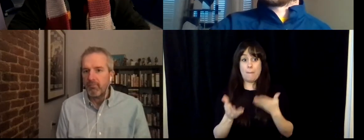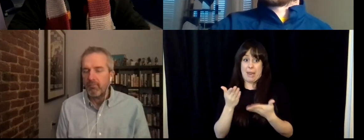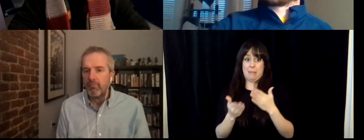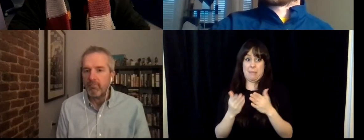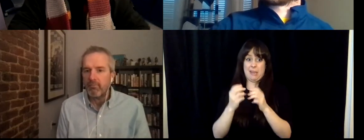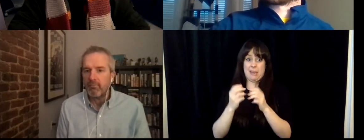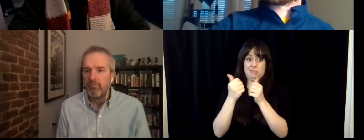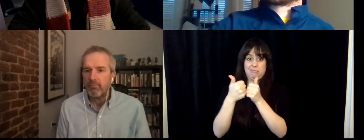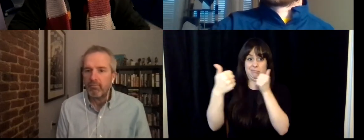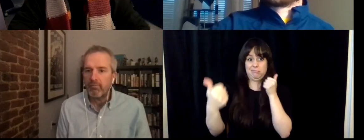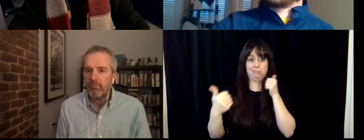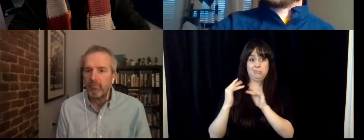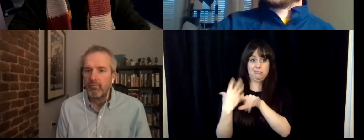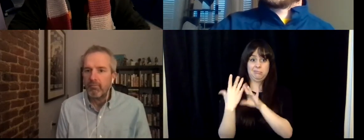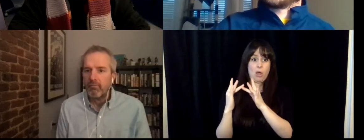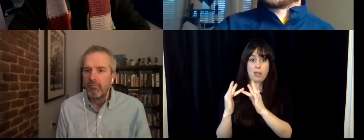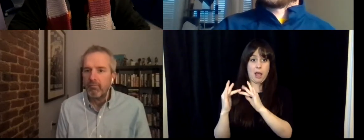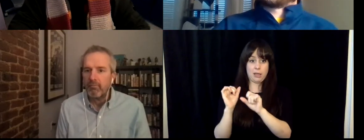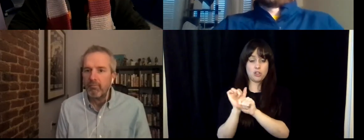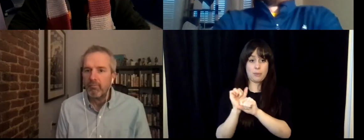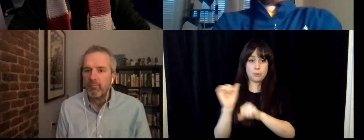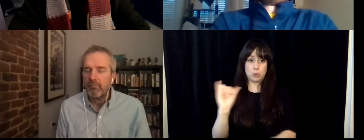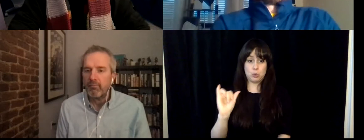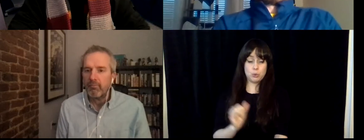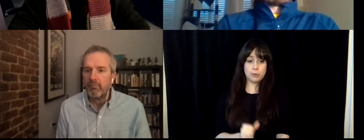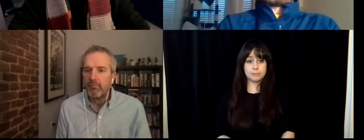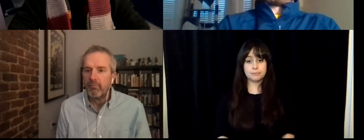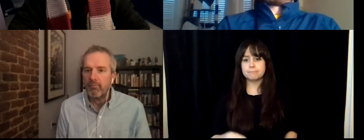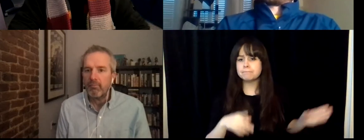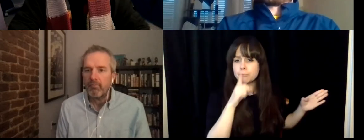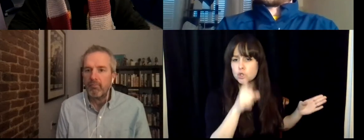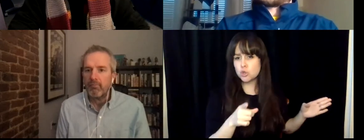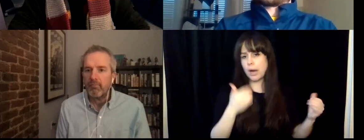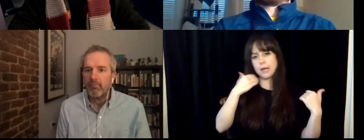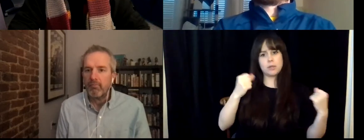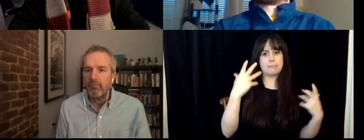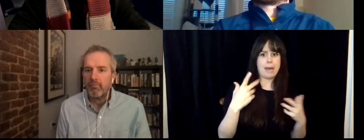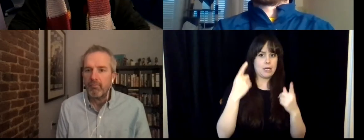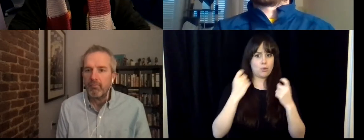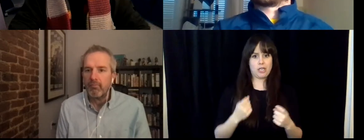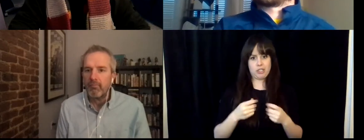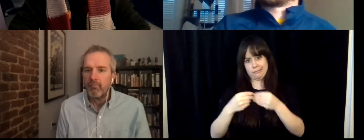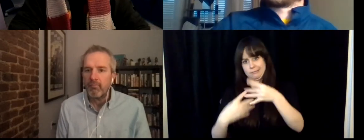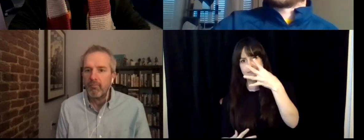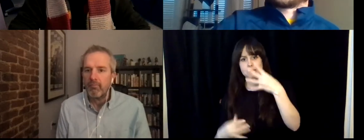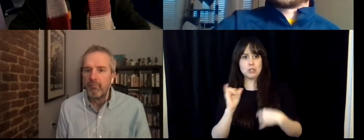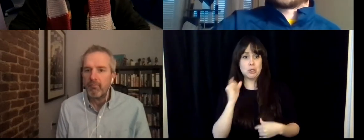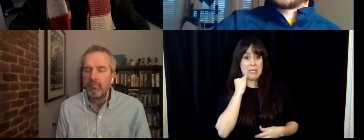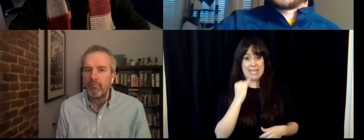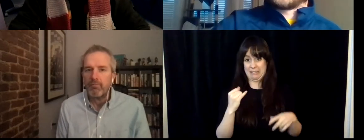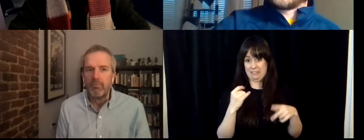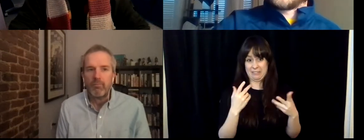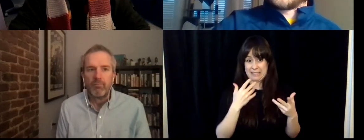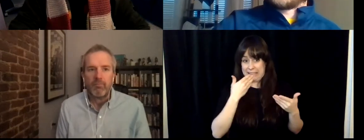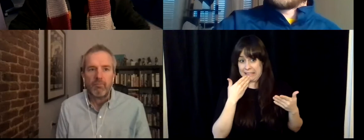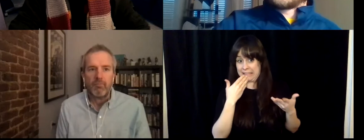that we may do is, I know we got a bunch of questions still in the Q&A section. If worst comes to worst, I can start typing answers in